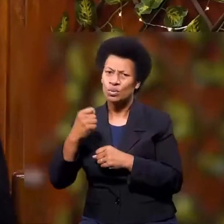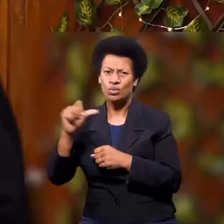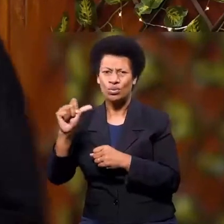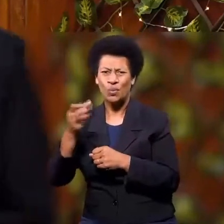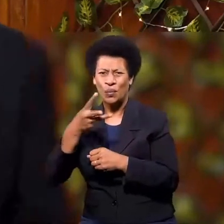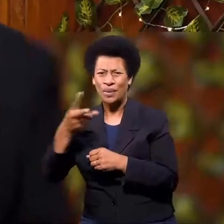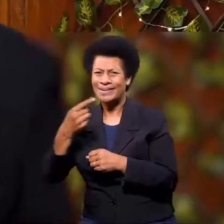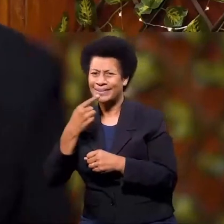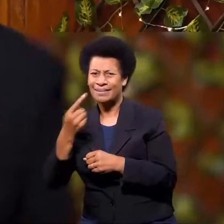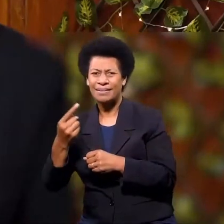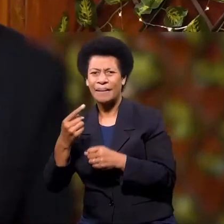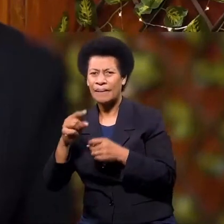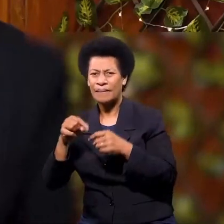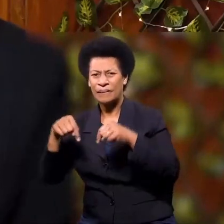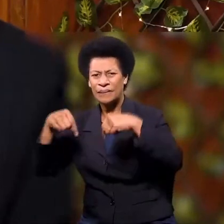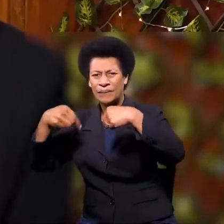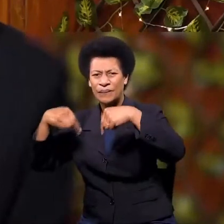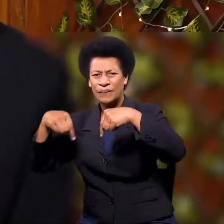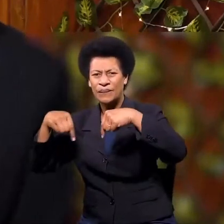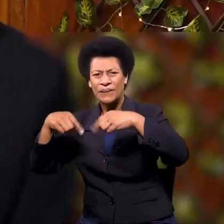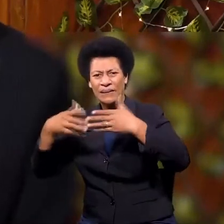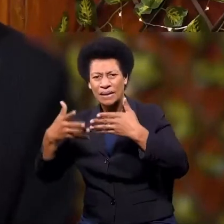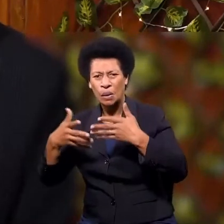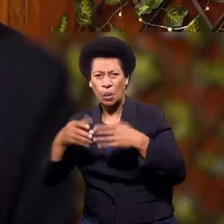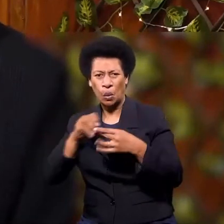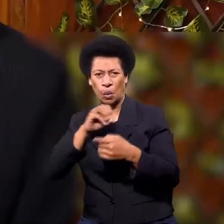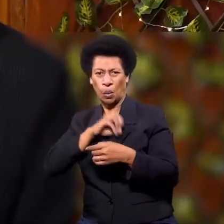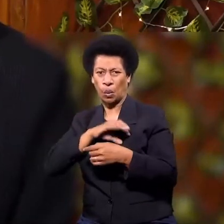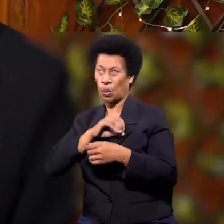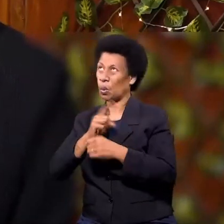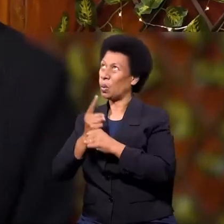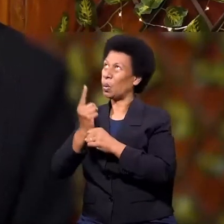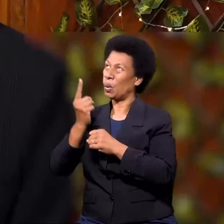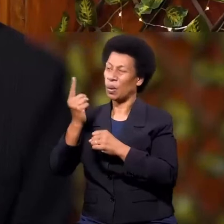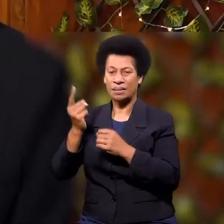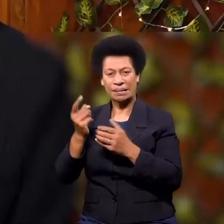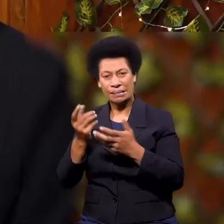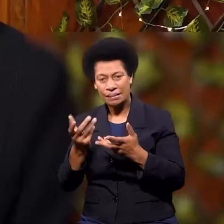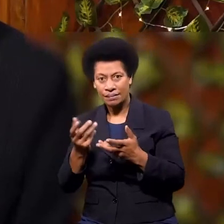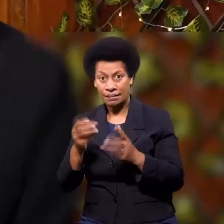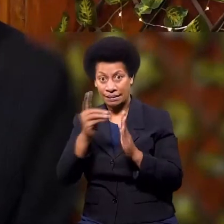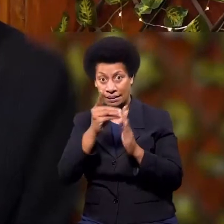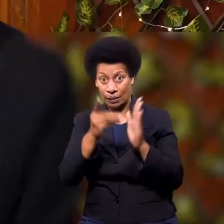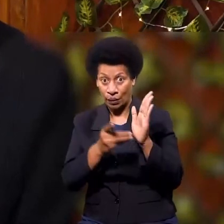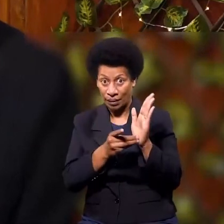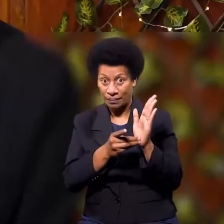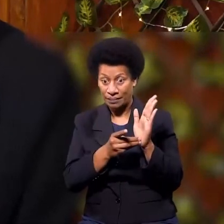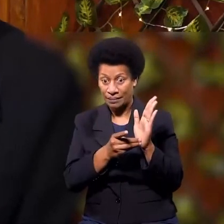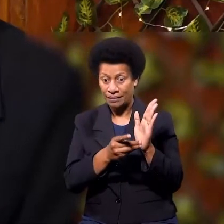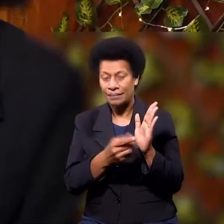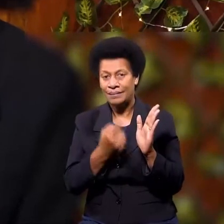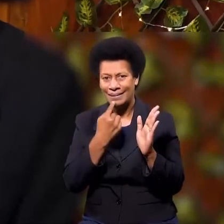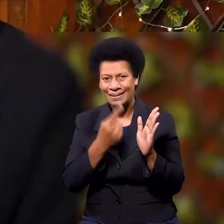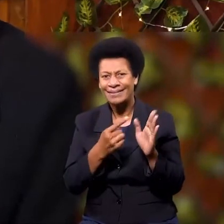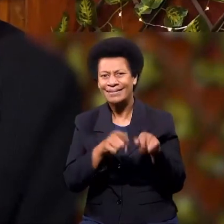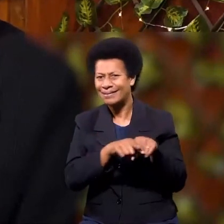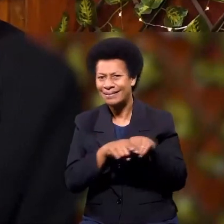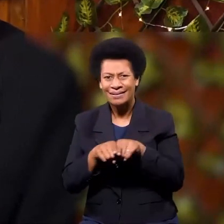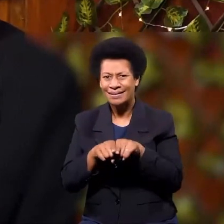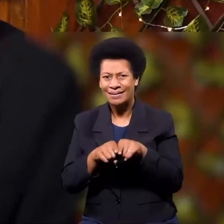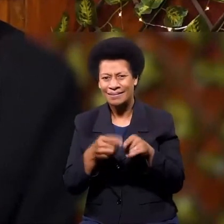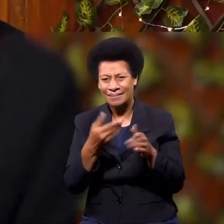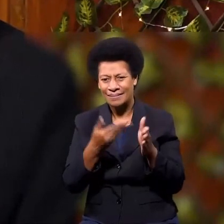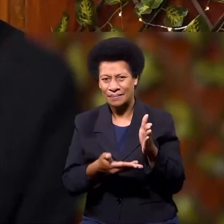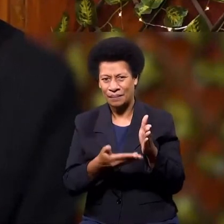Israelites to fear the Lord your God. Mm. Now, Deuteronomy chapter 6 and verse 2, it talks about fearing